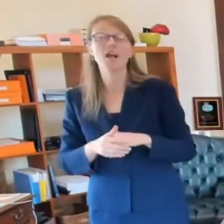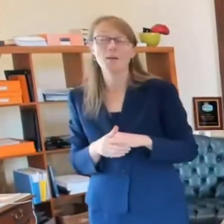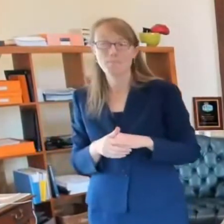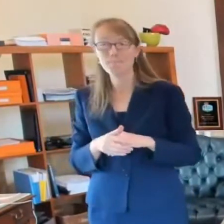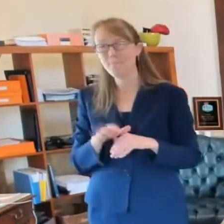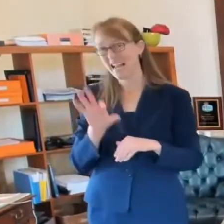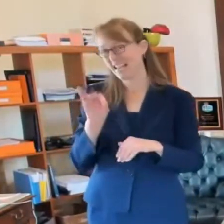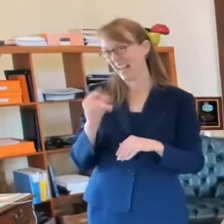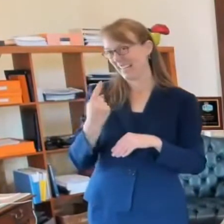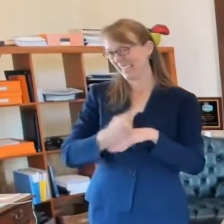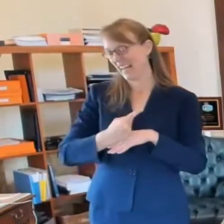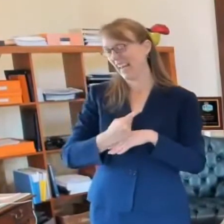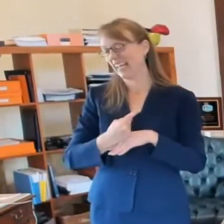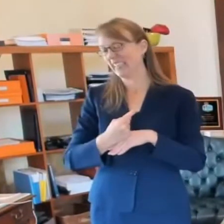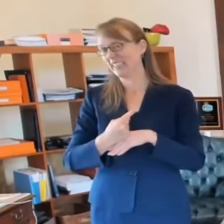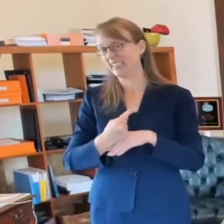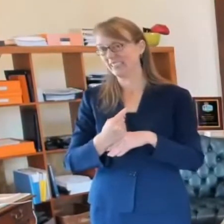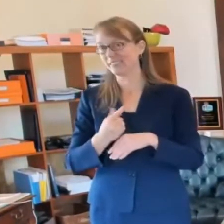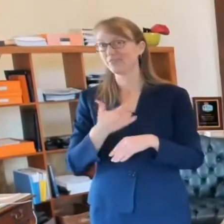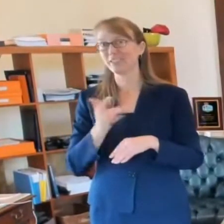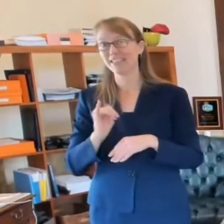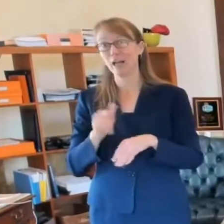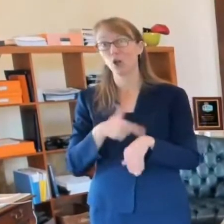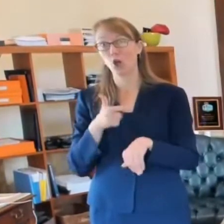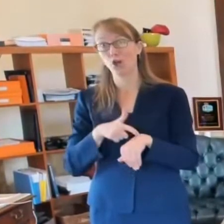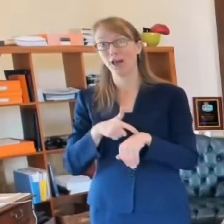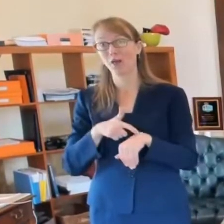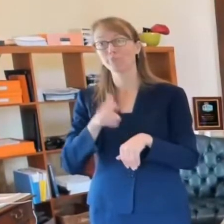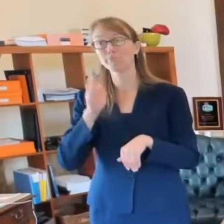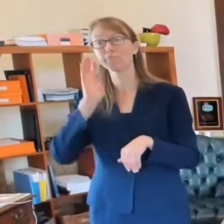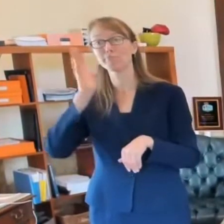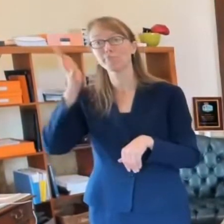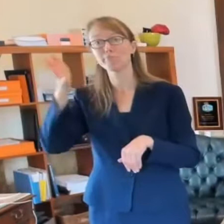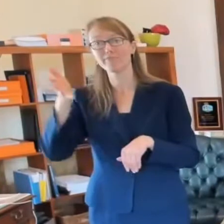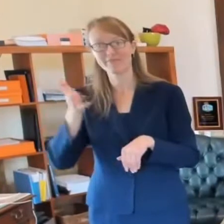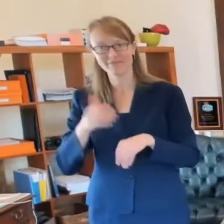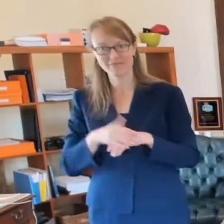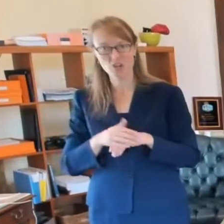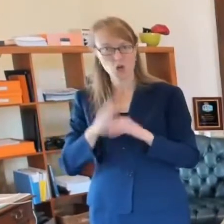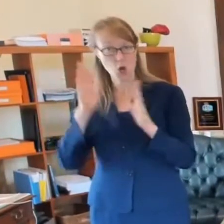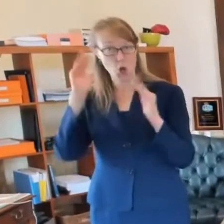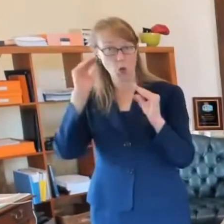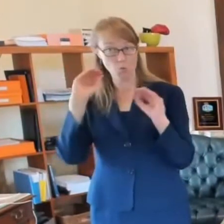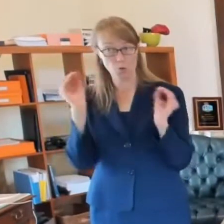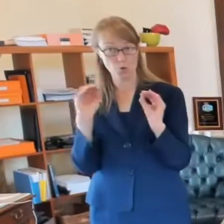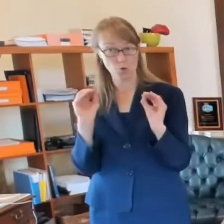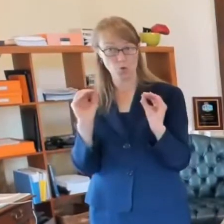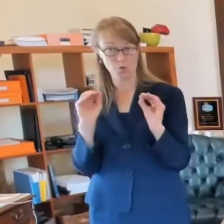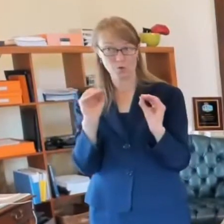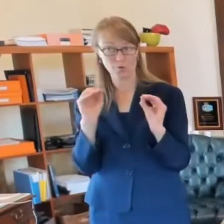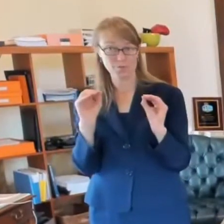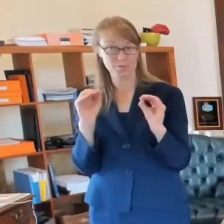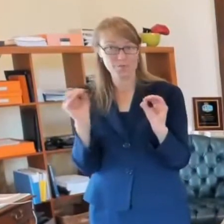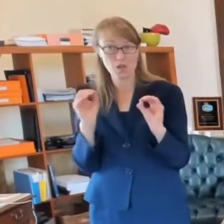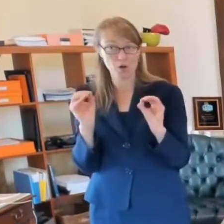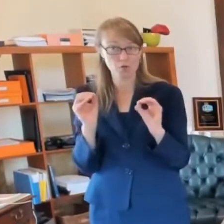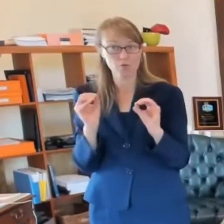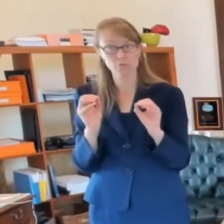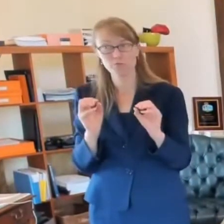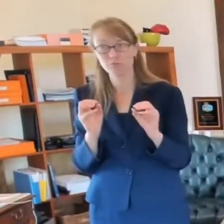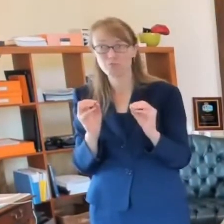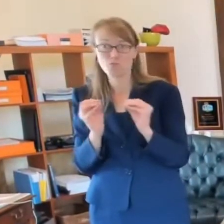19 days is a long time away. I hope that we don't have to put strict capacity guidelines in